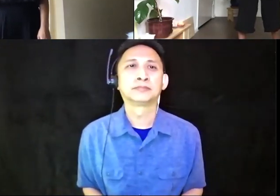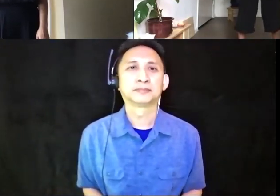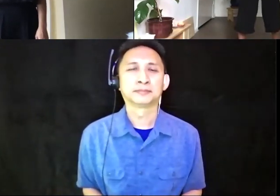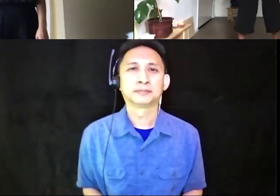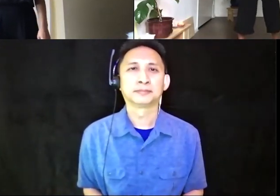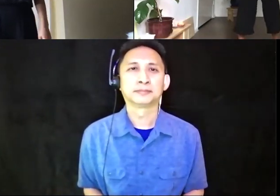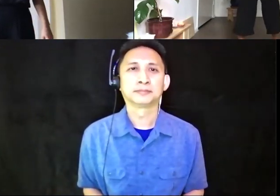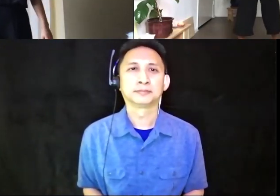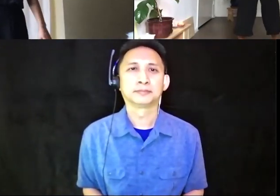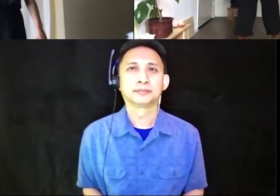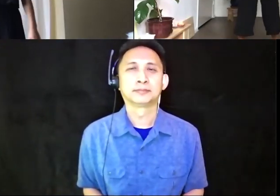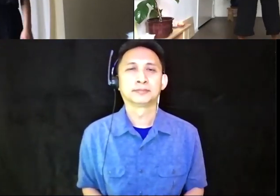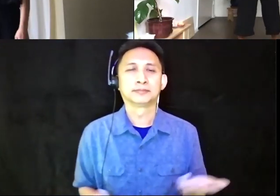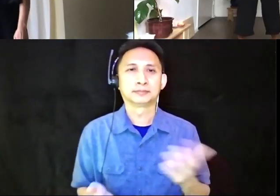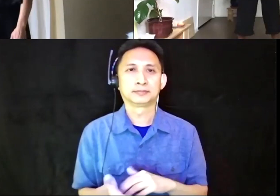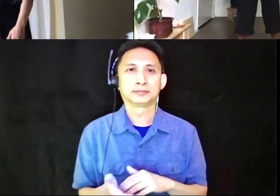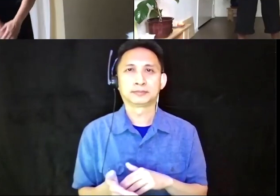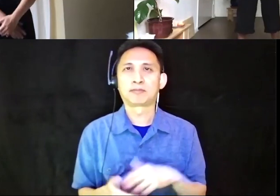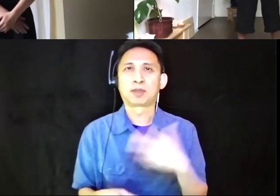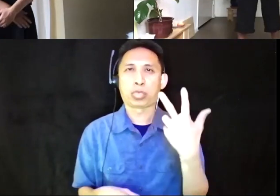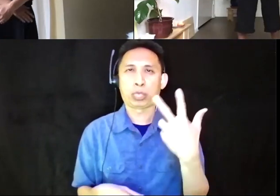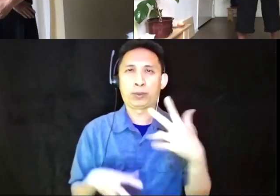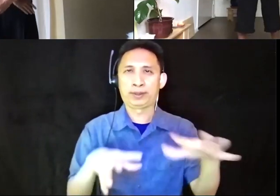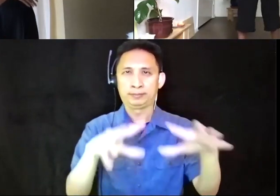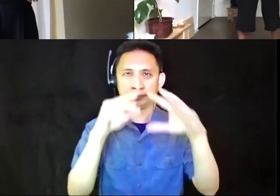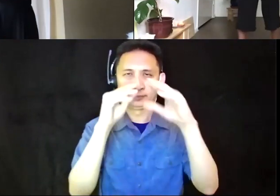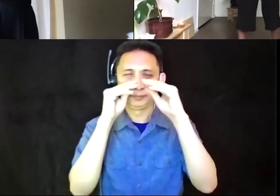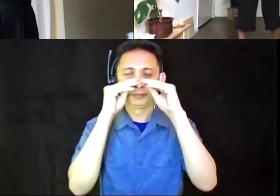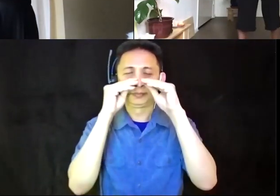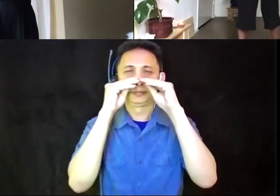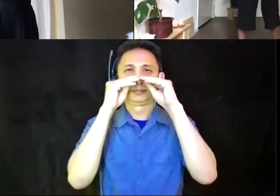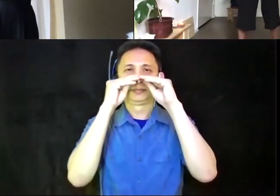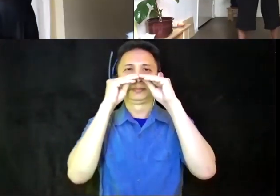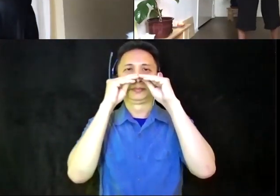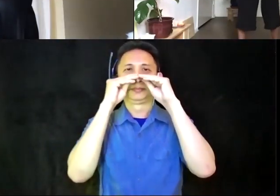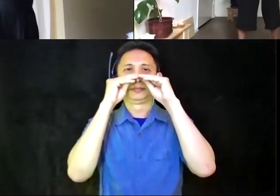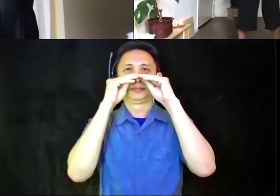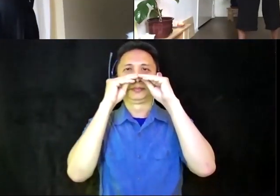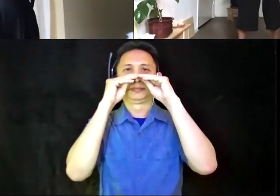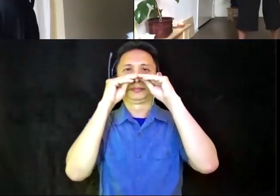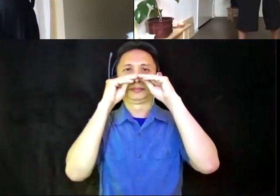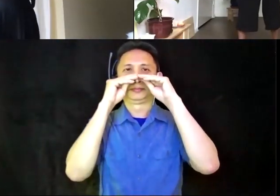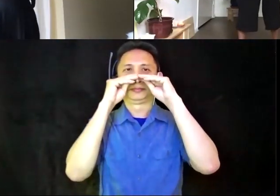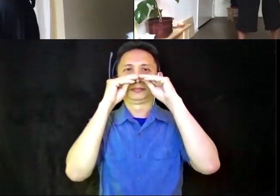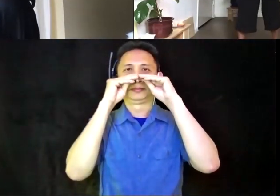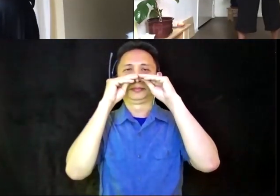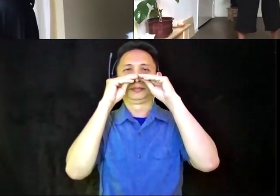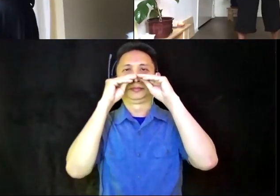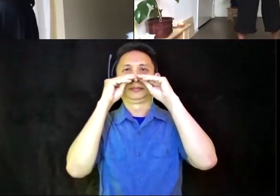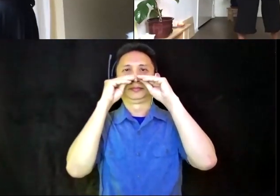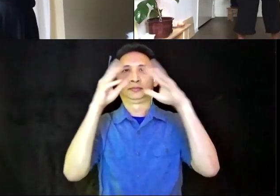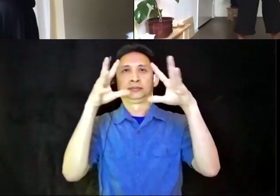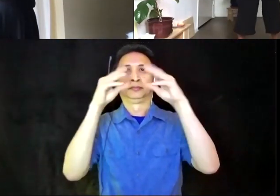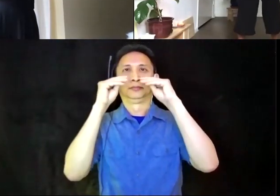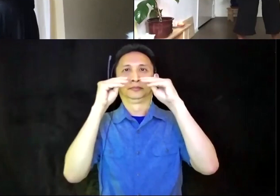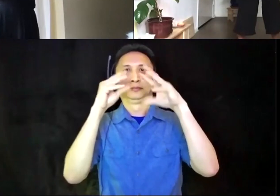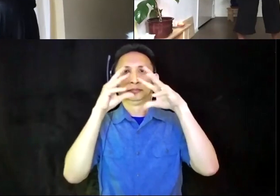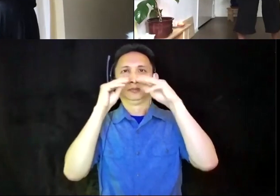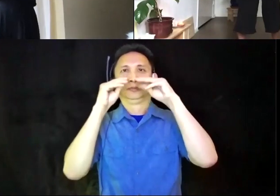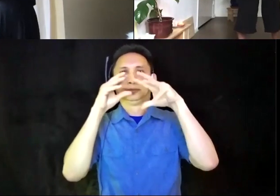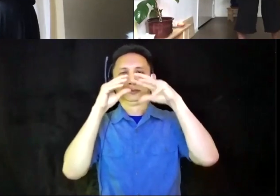So first 3 breaths in through the nose, breathing in, breathing in, breathing